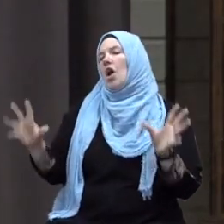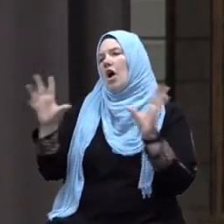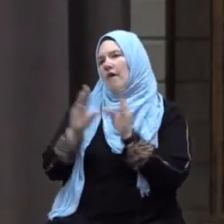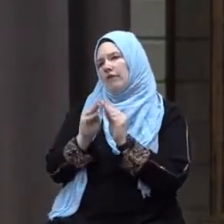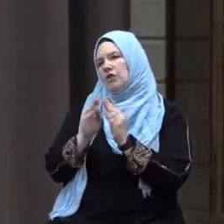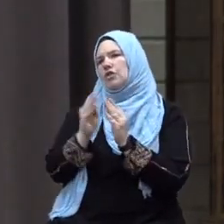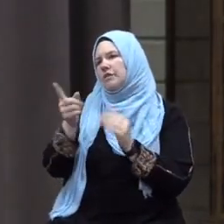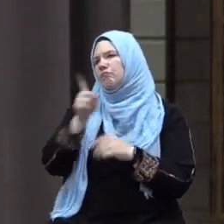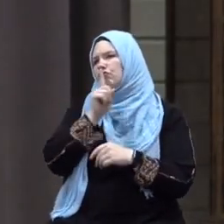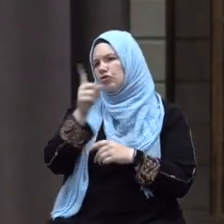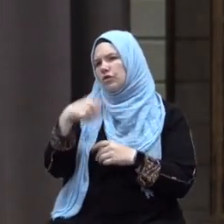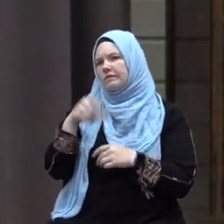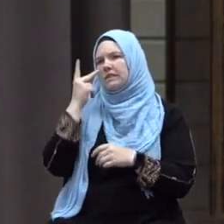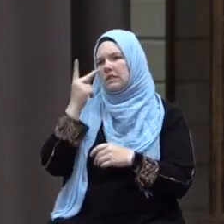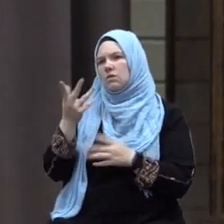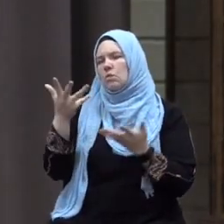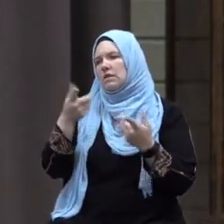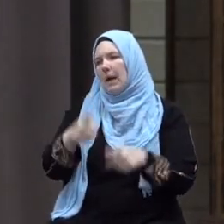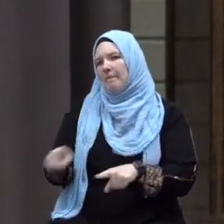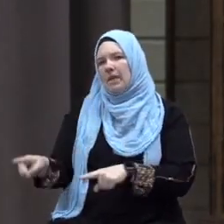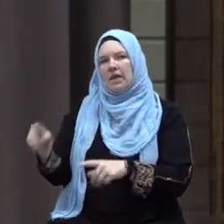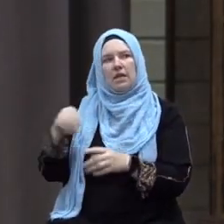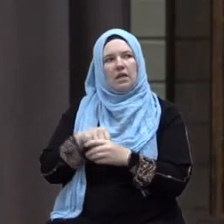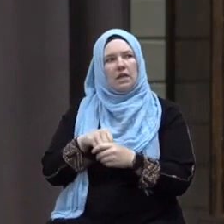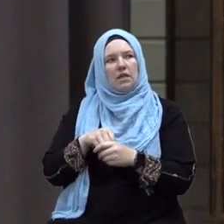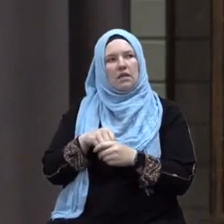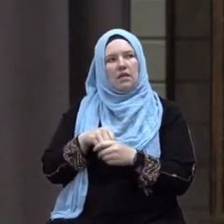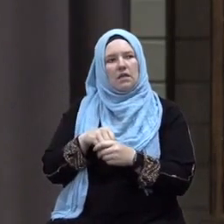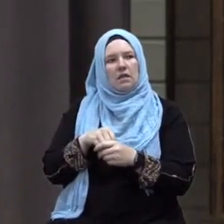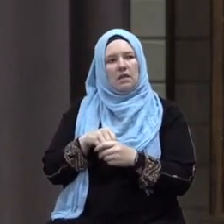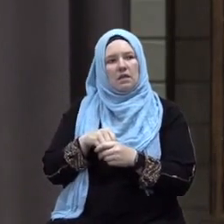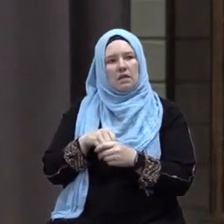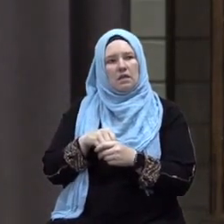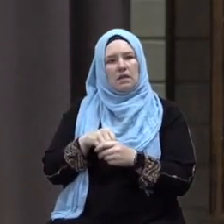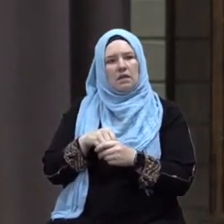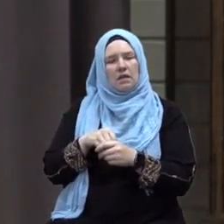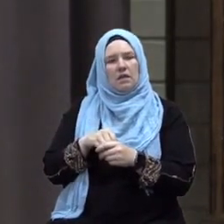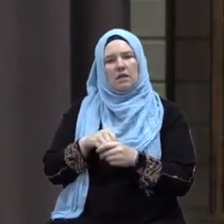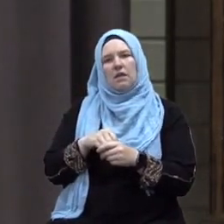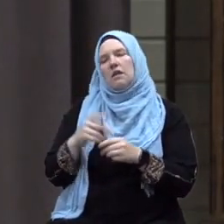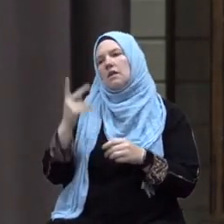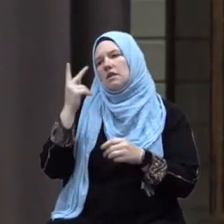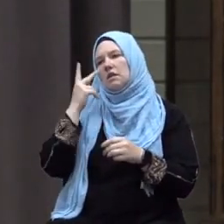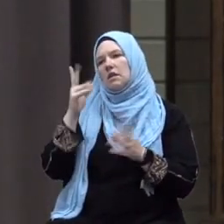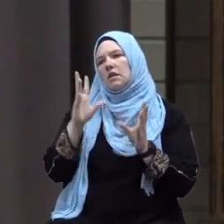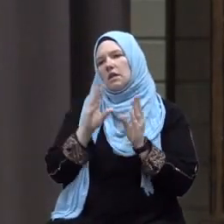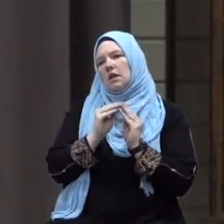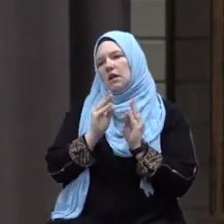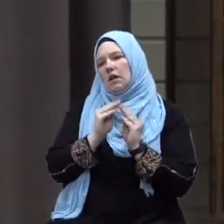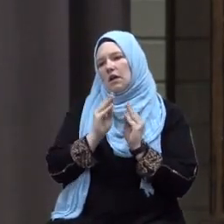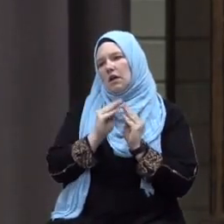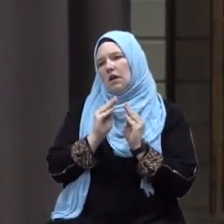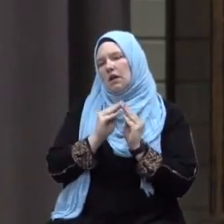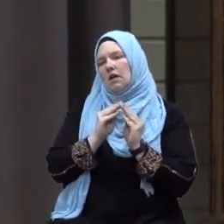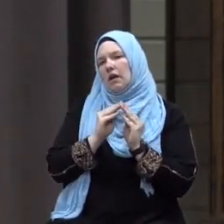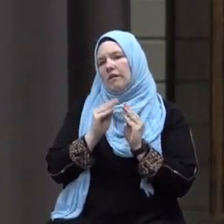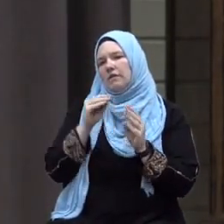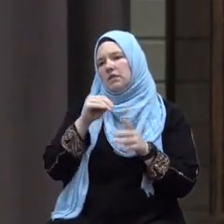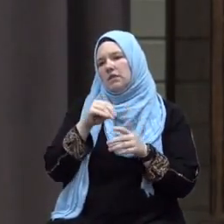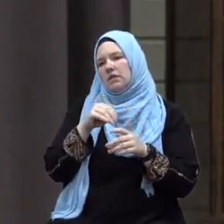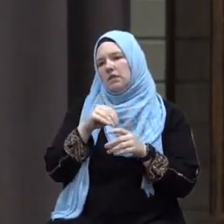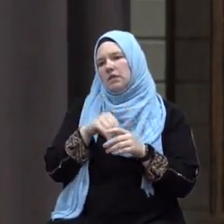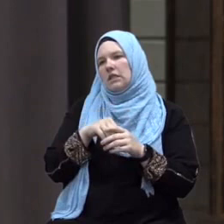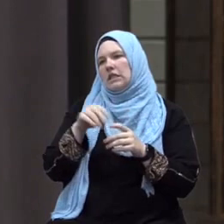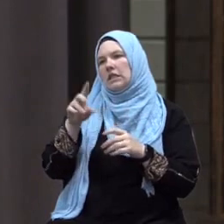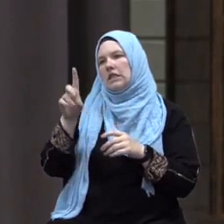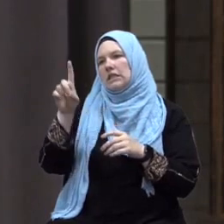of you are following what's going on, what is called Safaqat al-Qarn, or Safaqat al-Qarn, or the